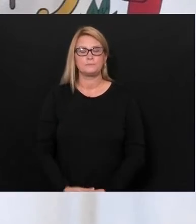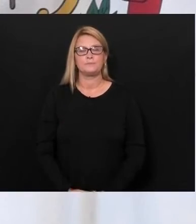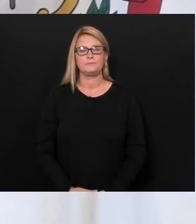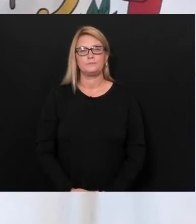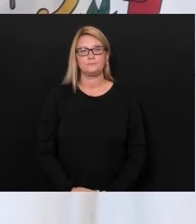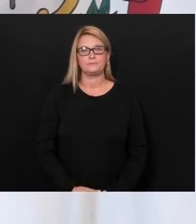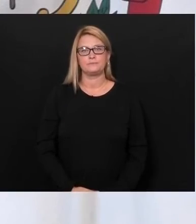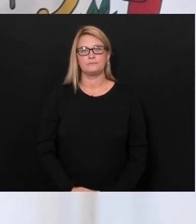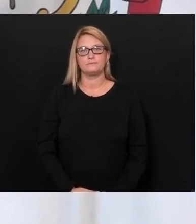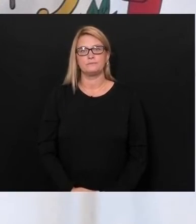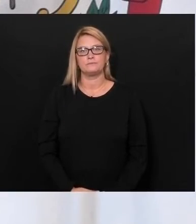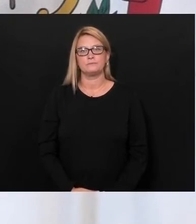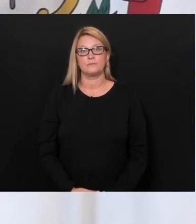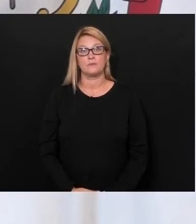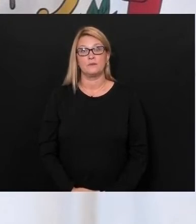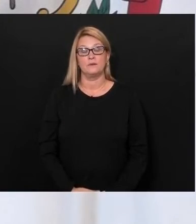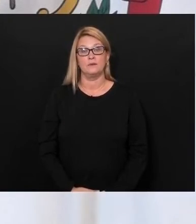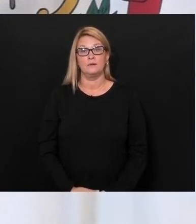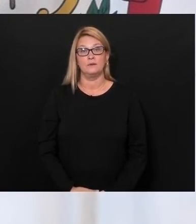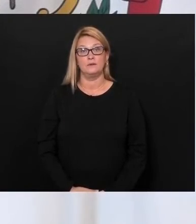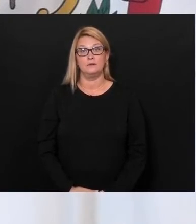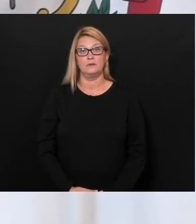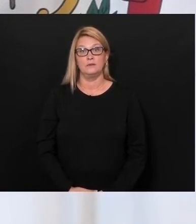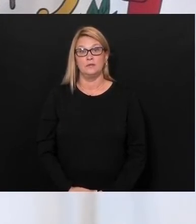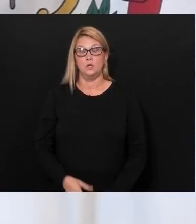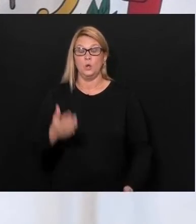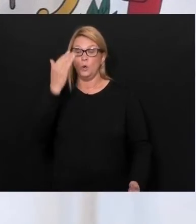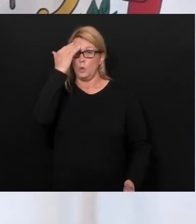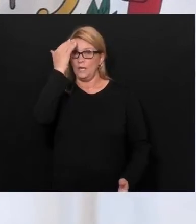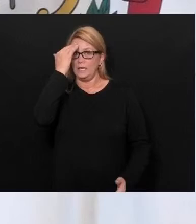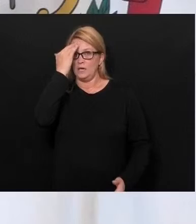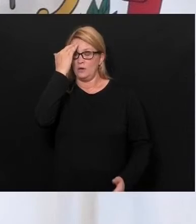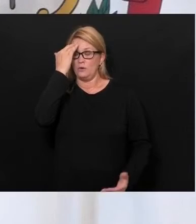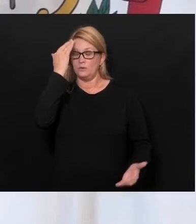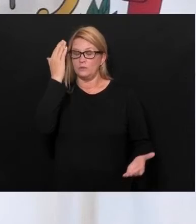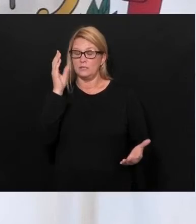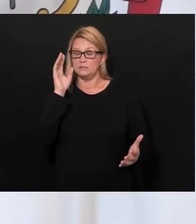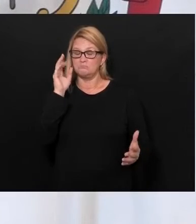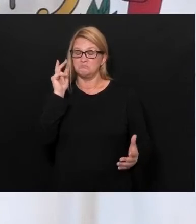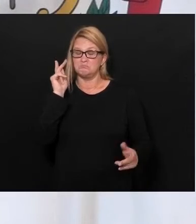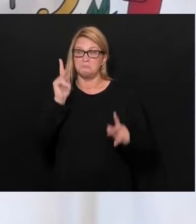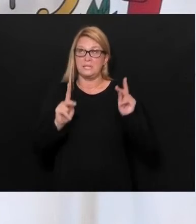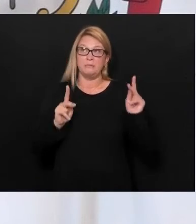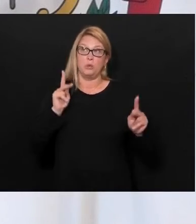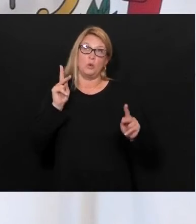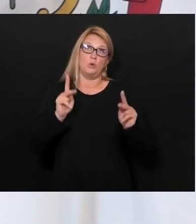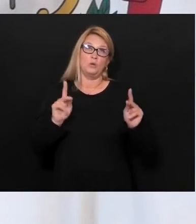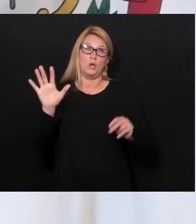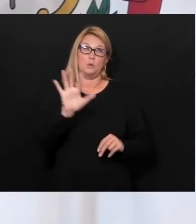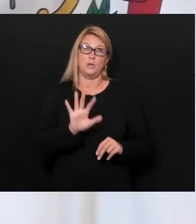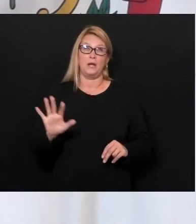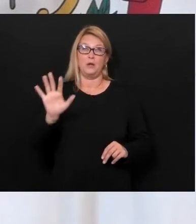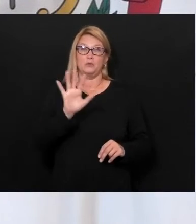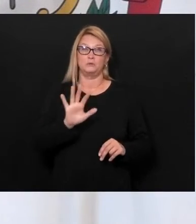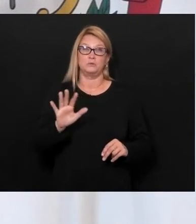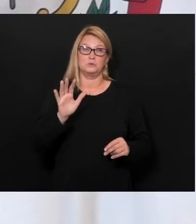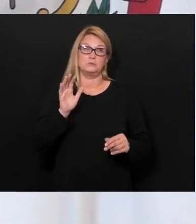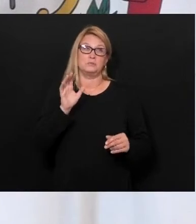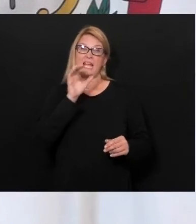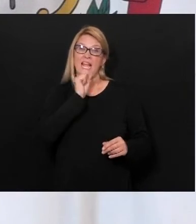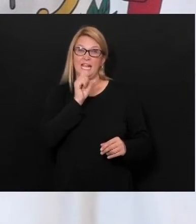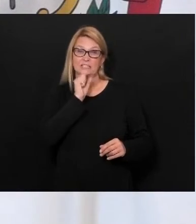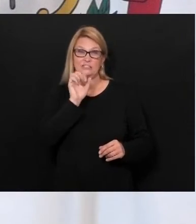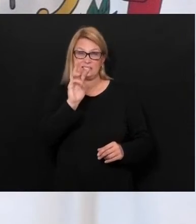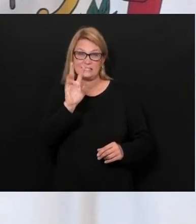We know that people above the age of really probably close to 65,